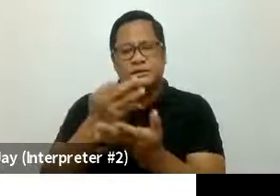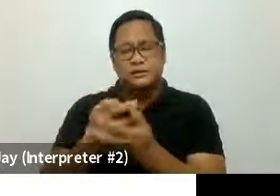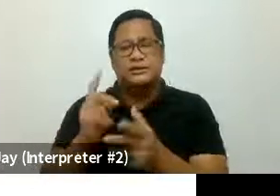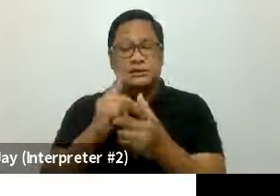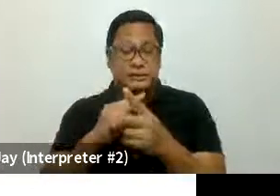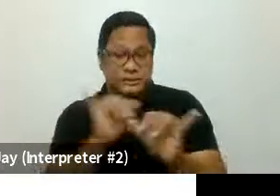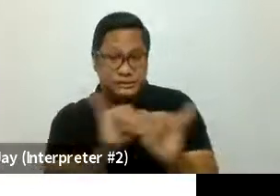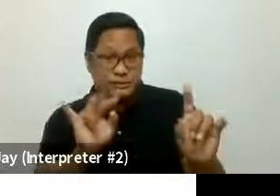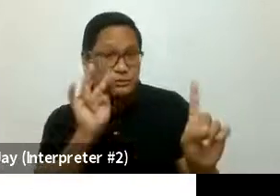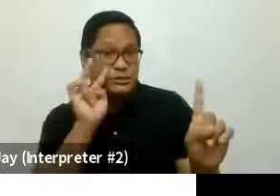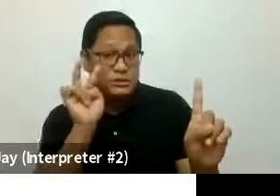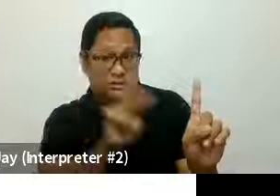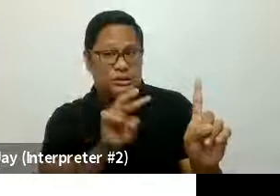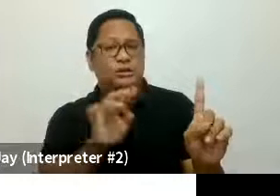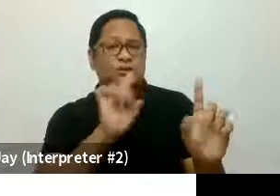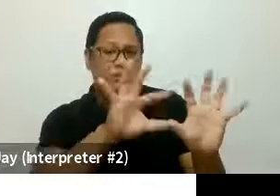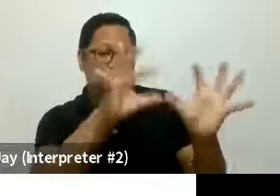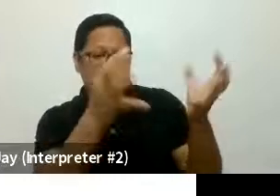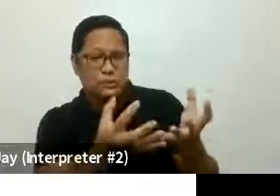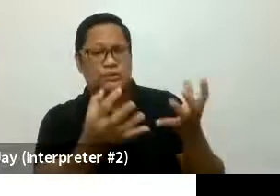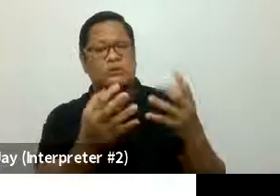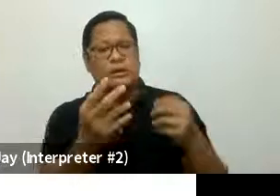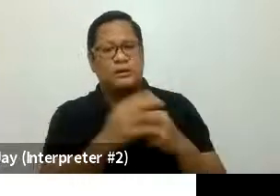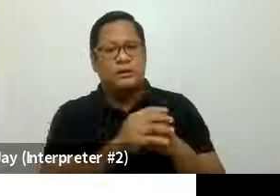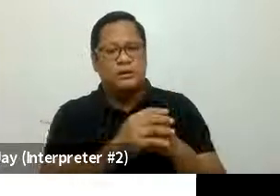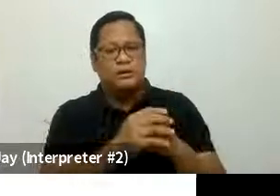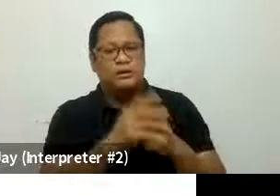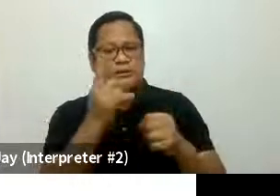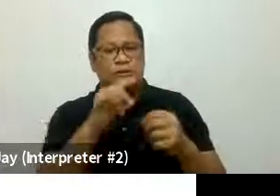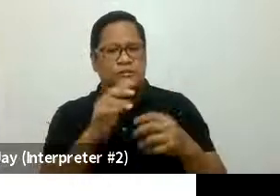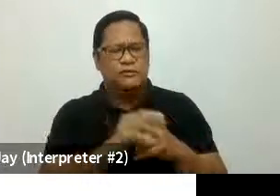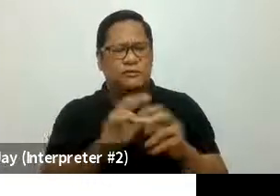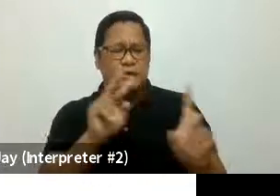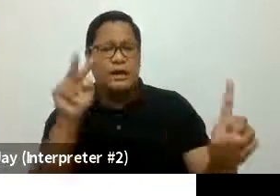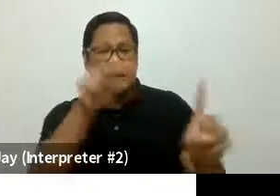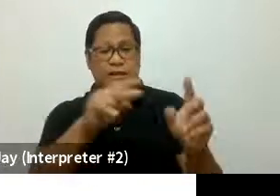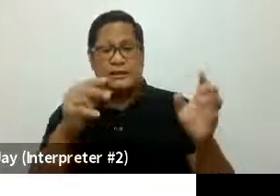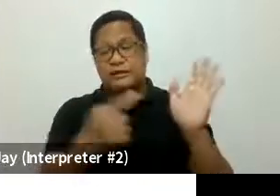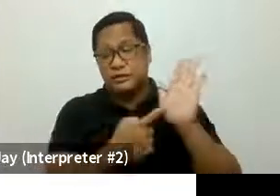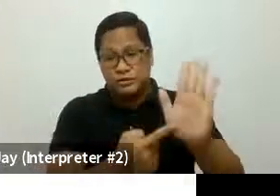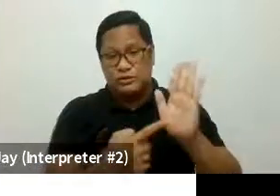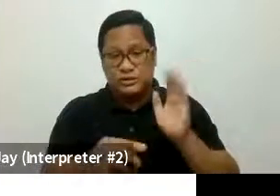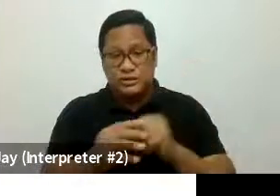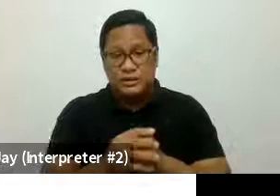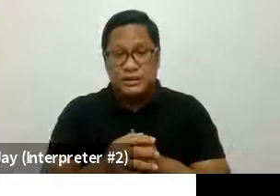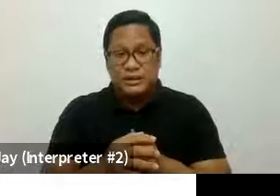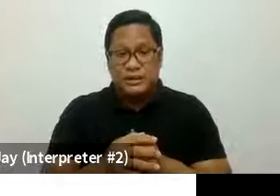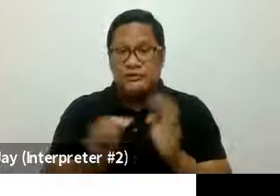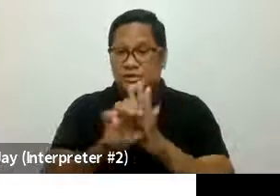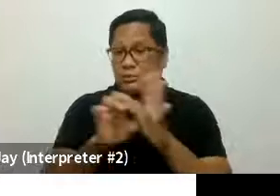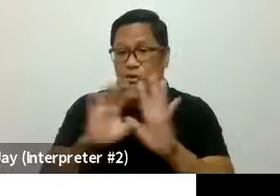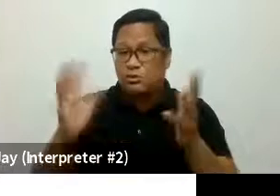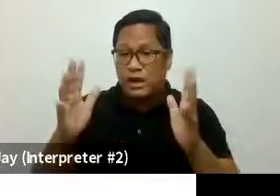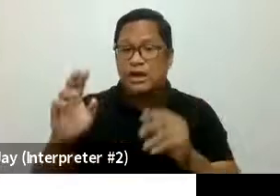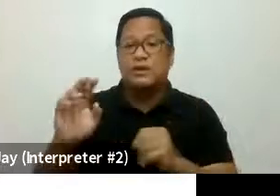seen globally that failure to invest, I think Val has basically highlighted in his slides, that if you don't invest in UHC, then you have problems,